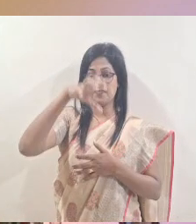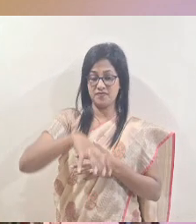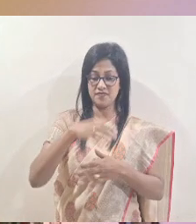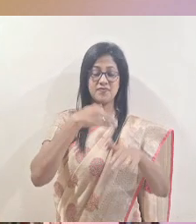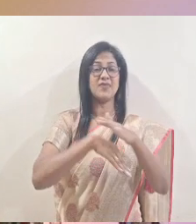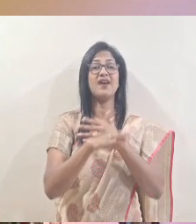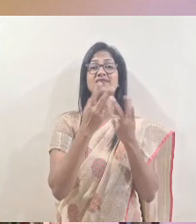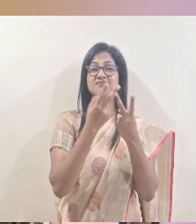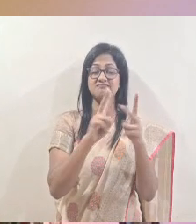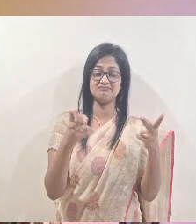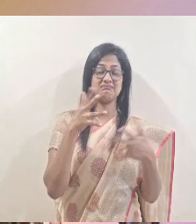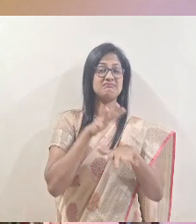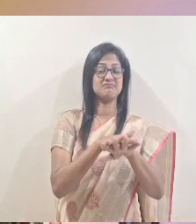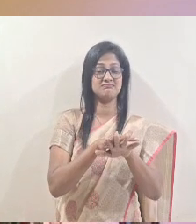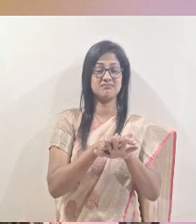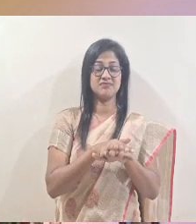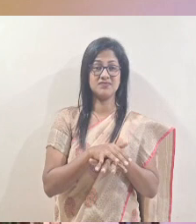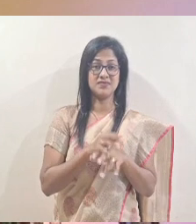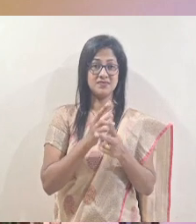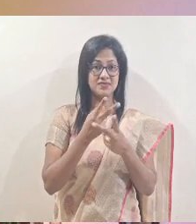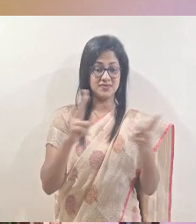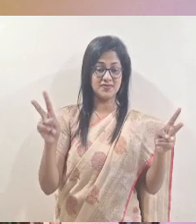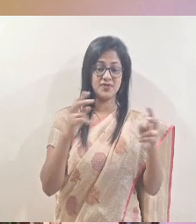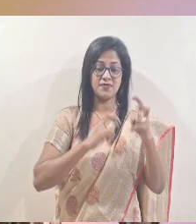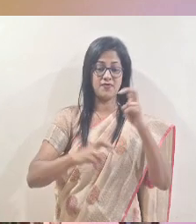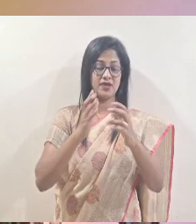integrates various modes of public transportation,